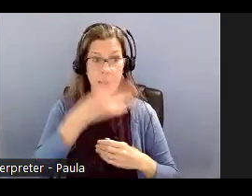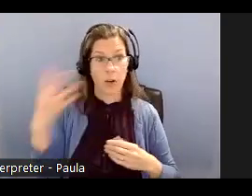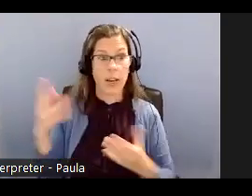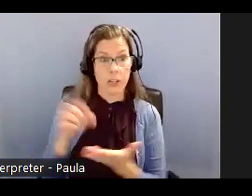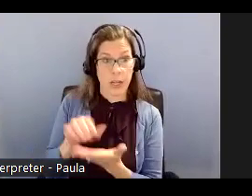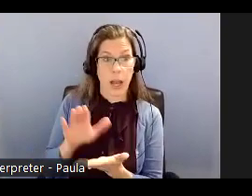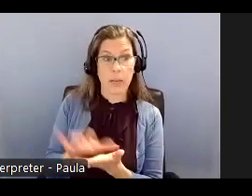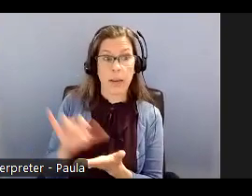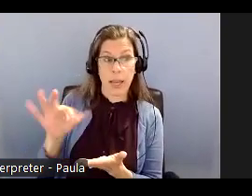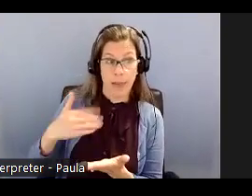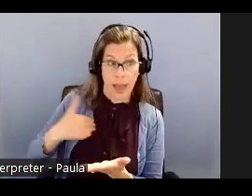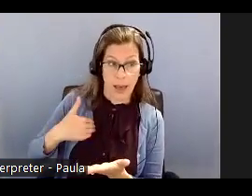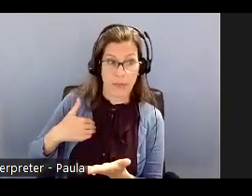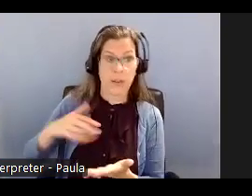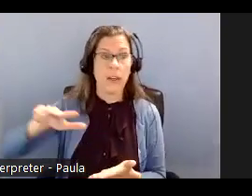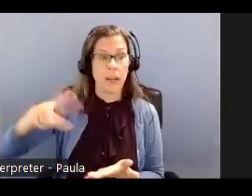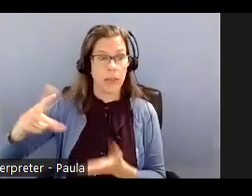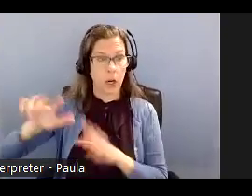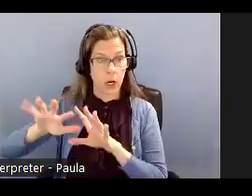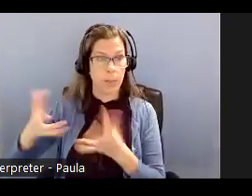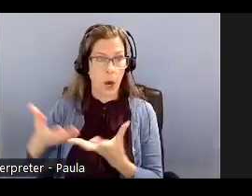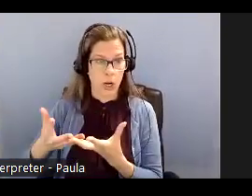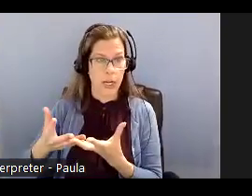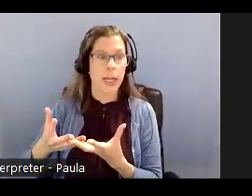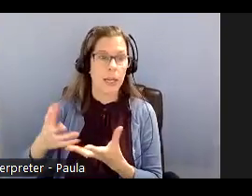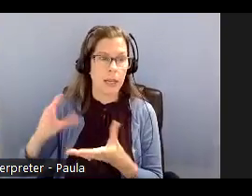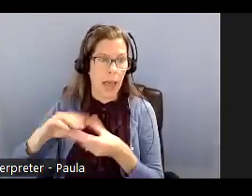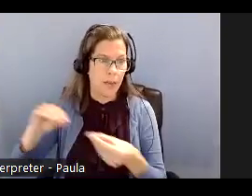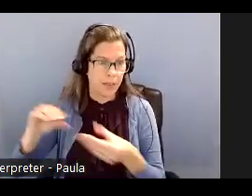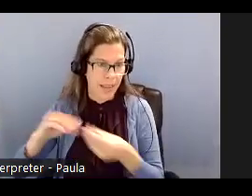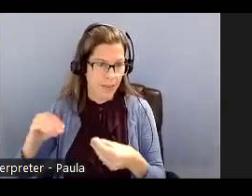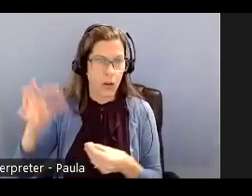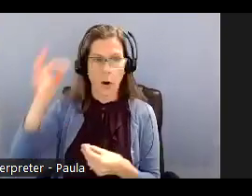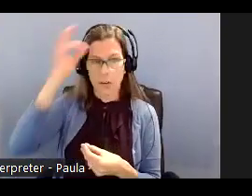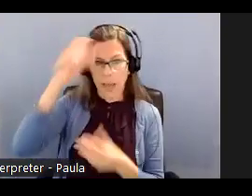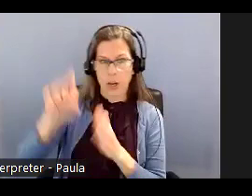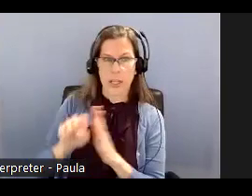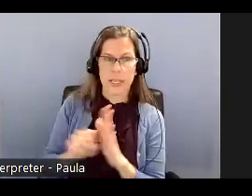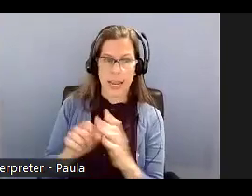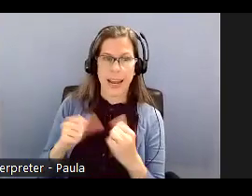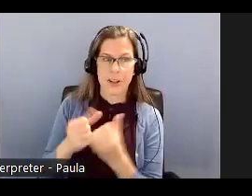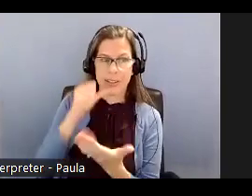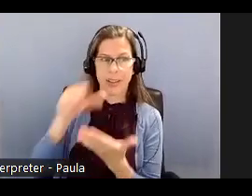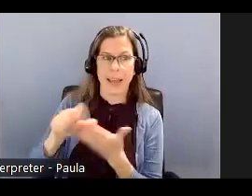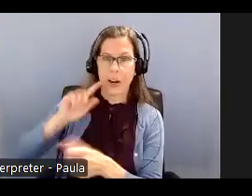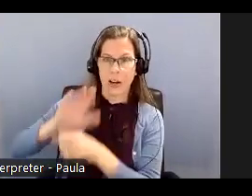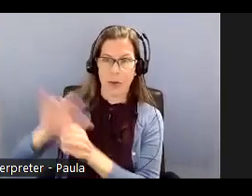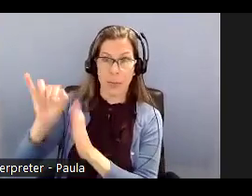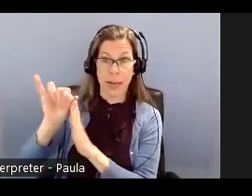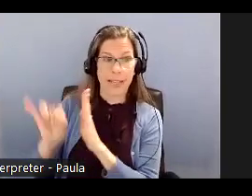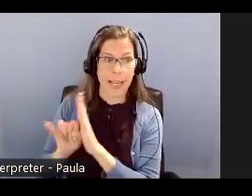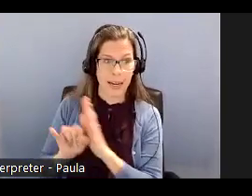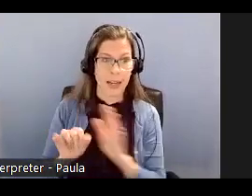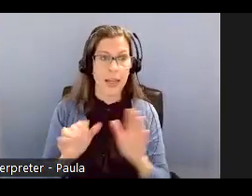it, third-party affidavit or federal or state agency letter confirming their identity. Household members